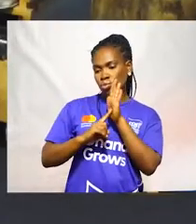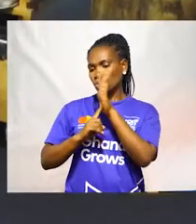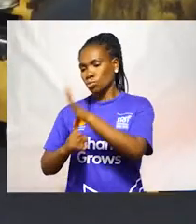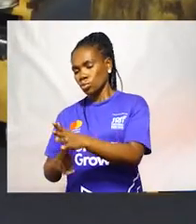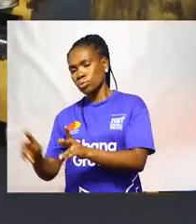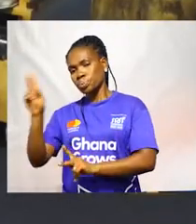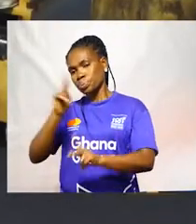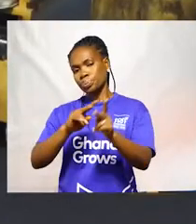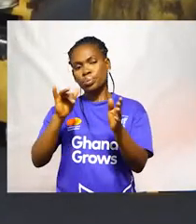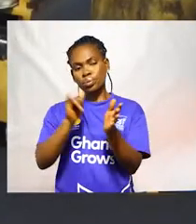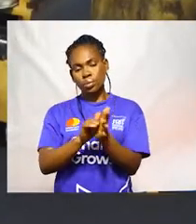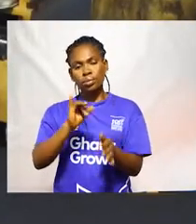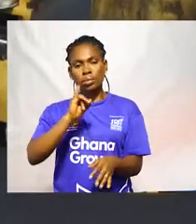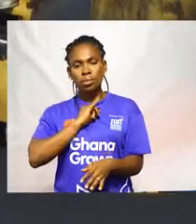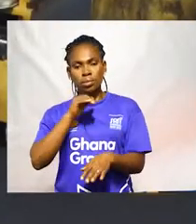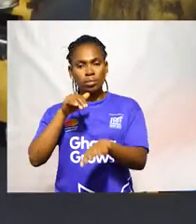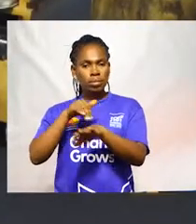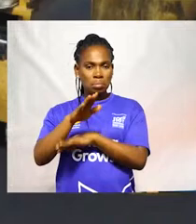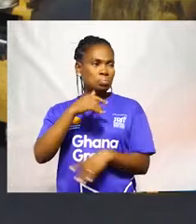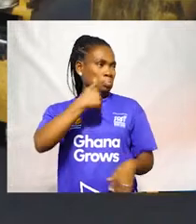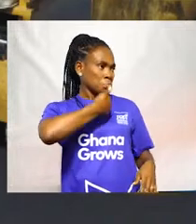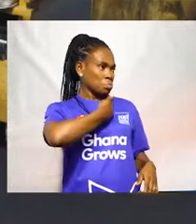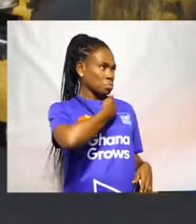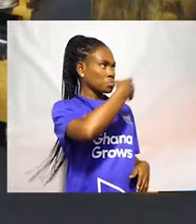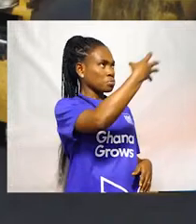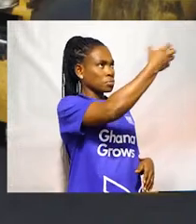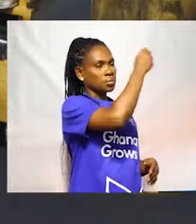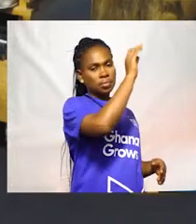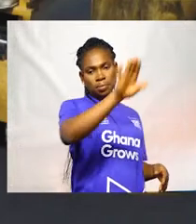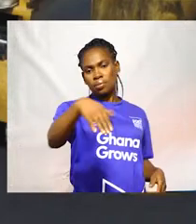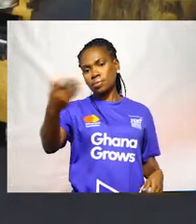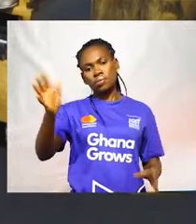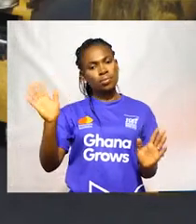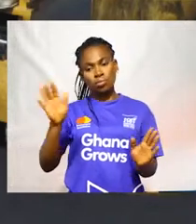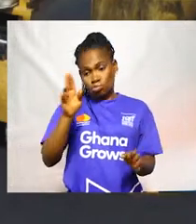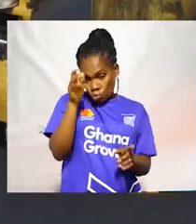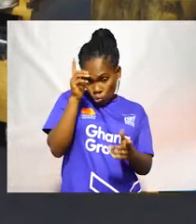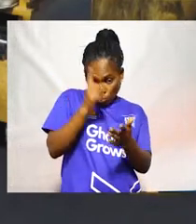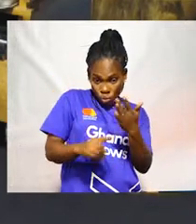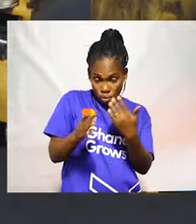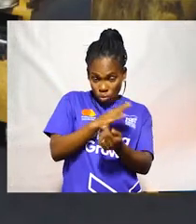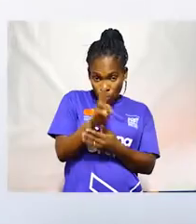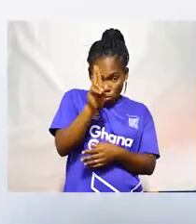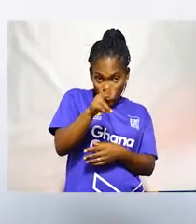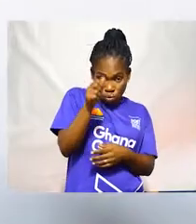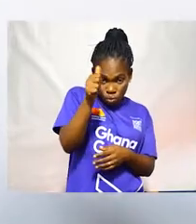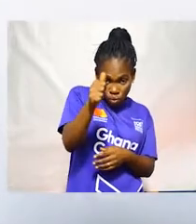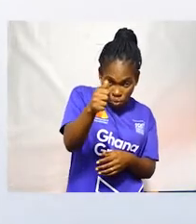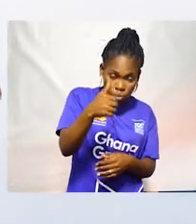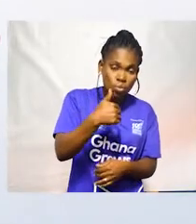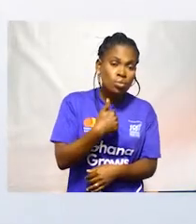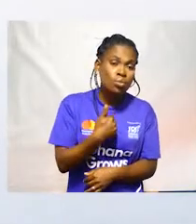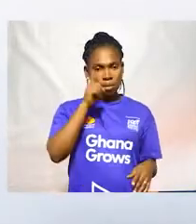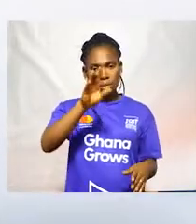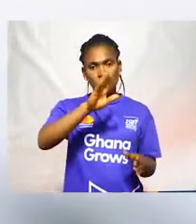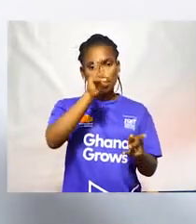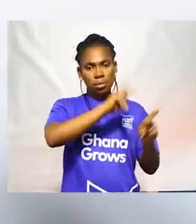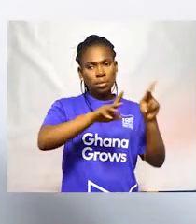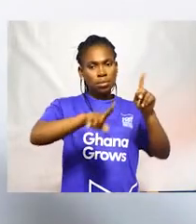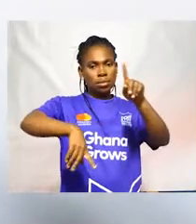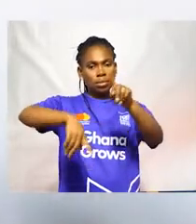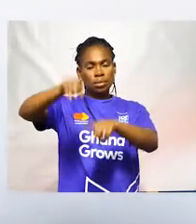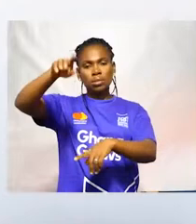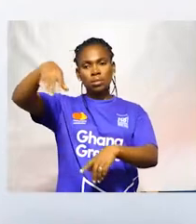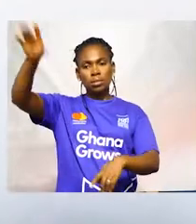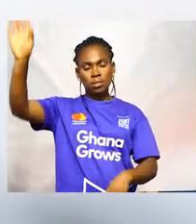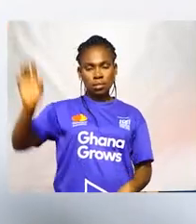have sent you. I'm not going to bring something from outside. Yes. I'm going to use the very thing you have. Jesus, the